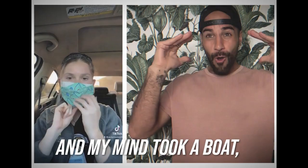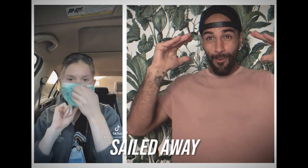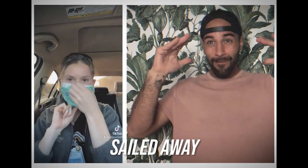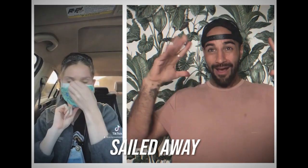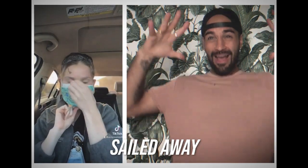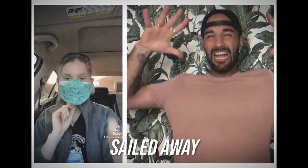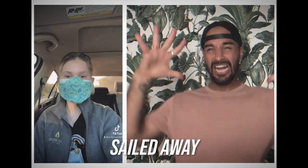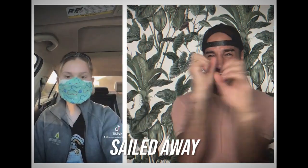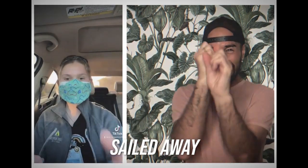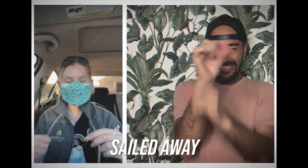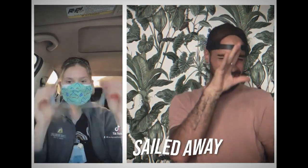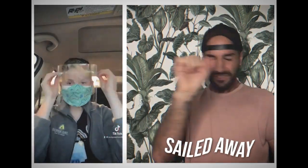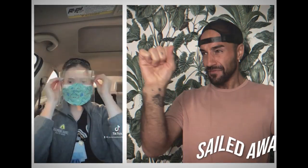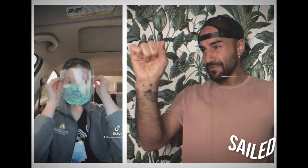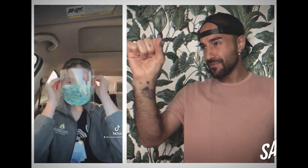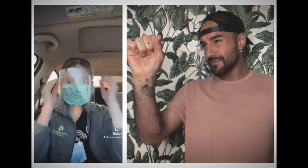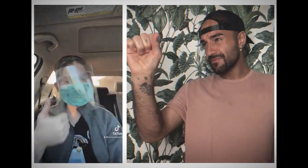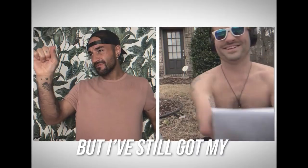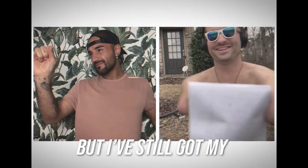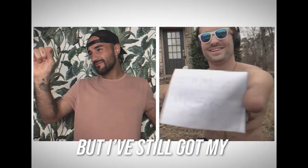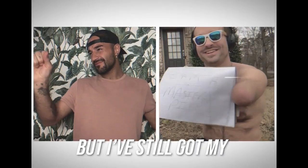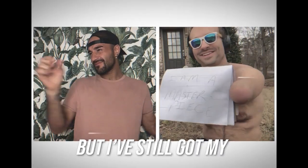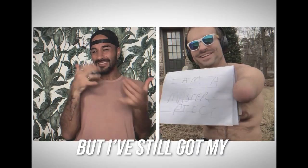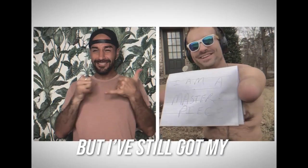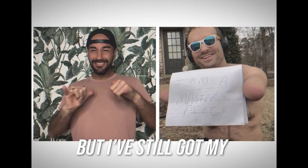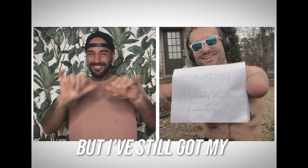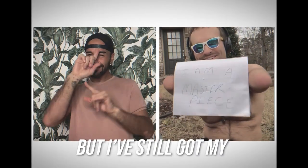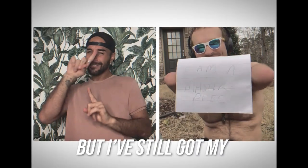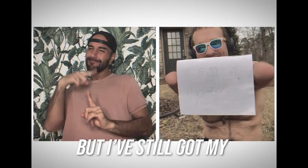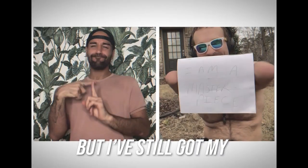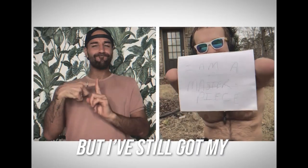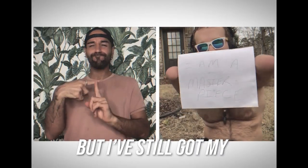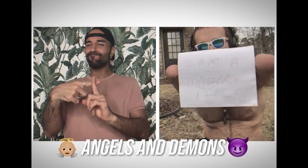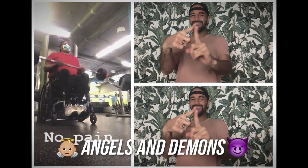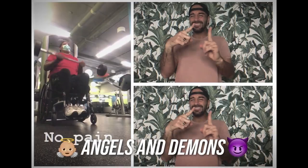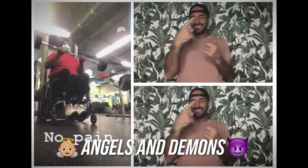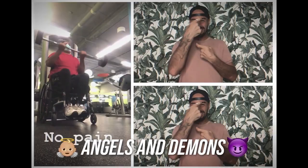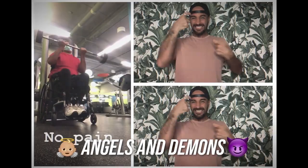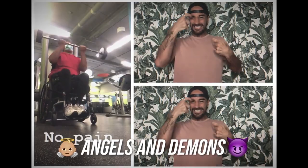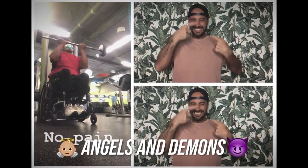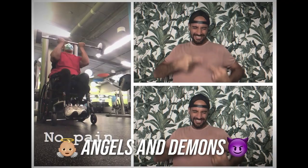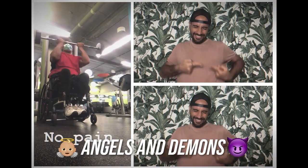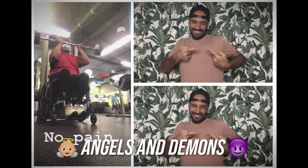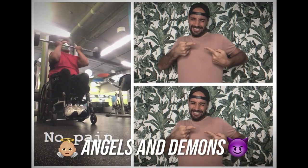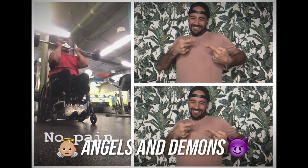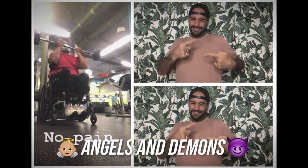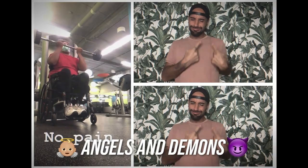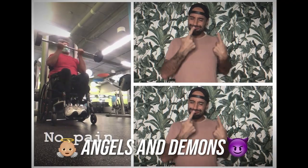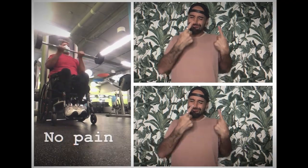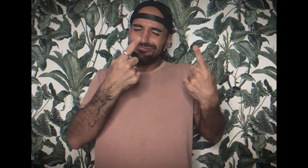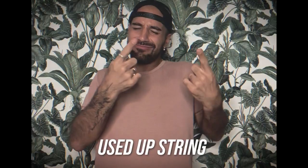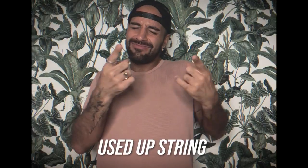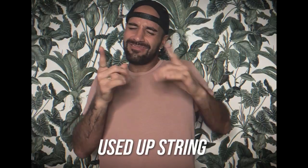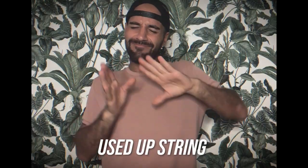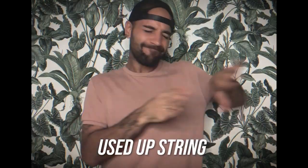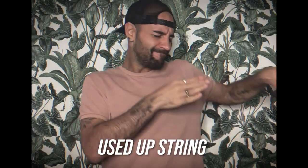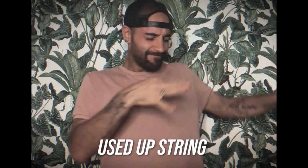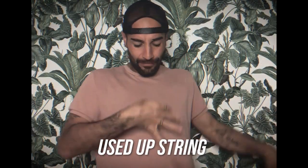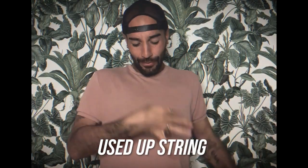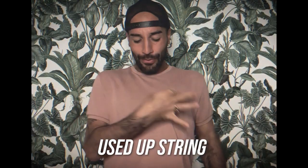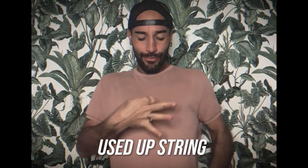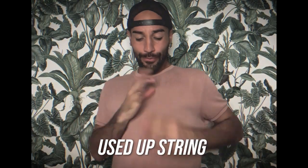a boat, sailed away. But I still got my angels and demons